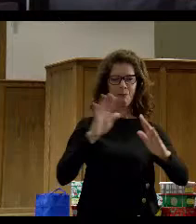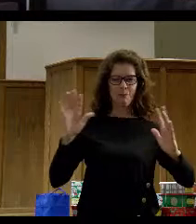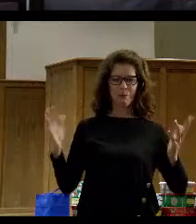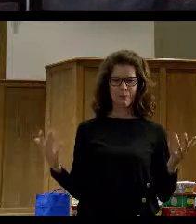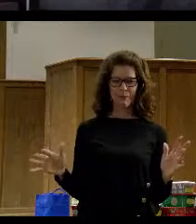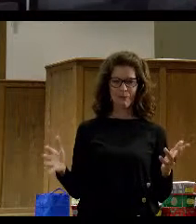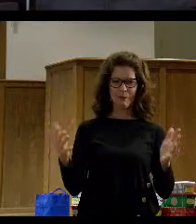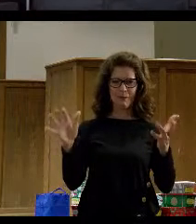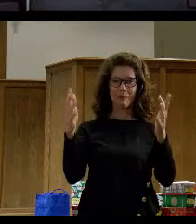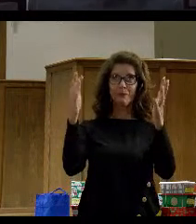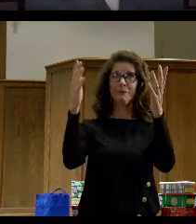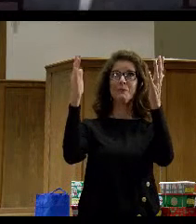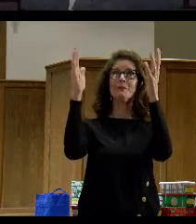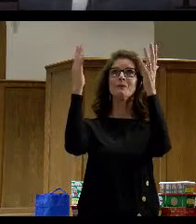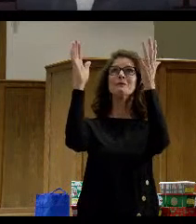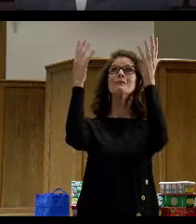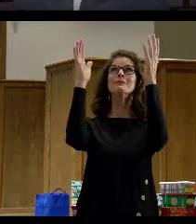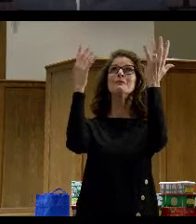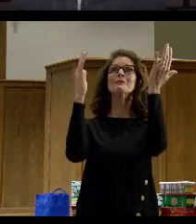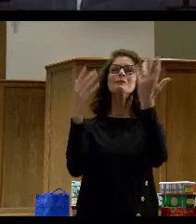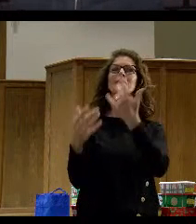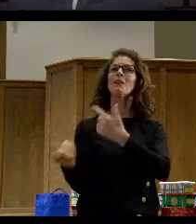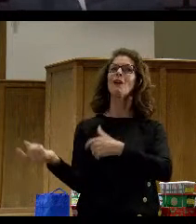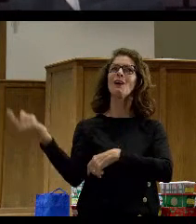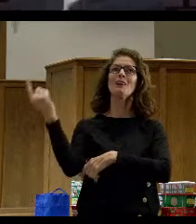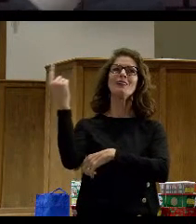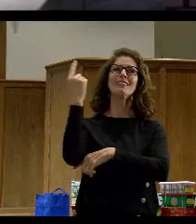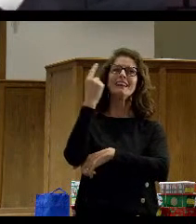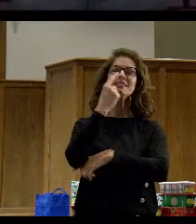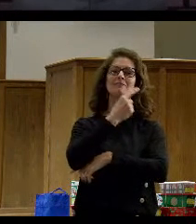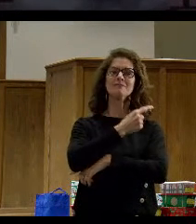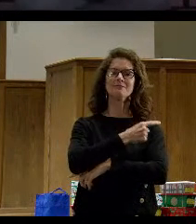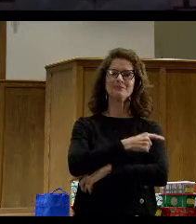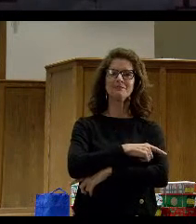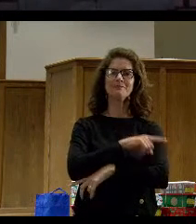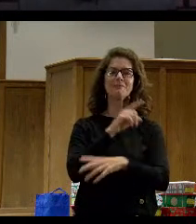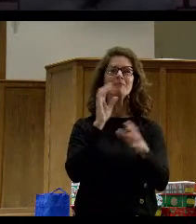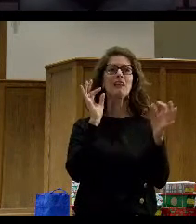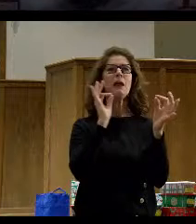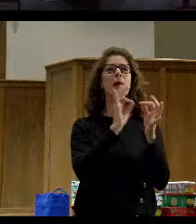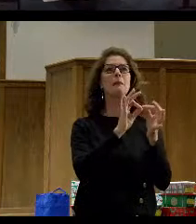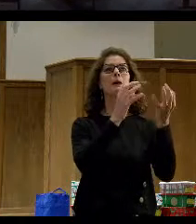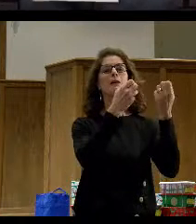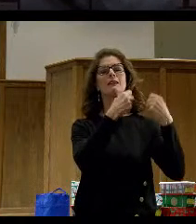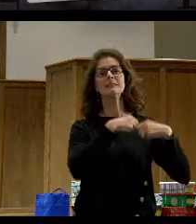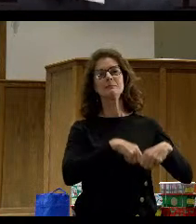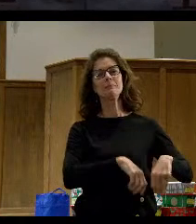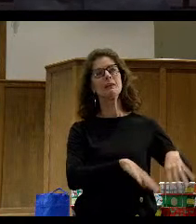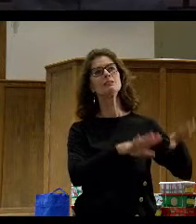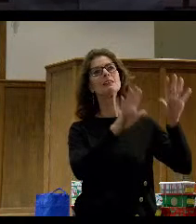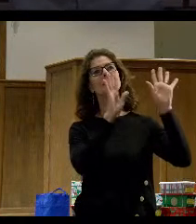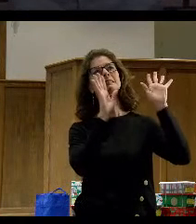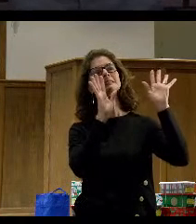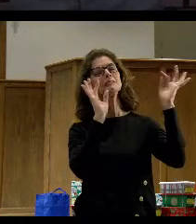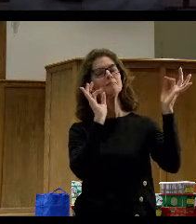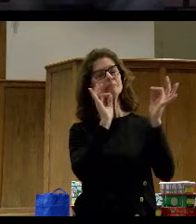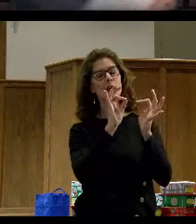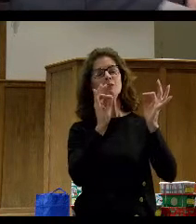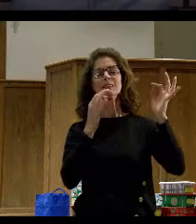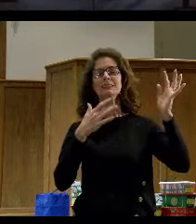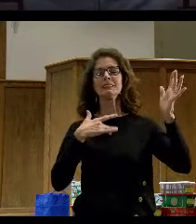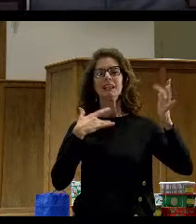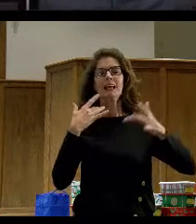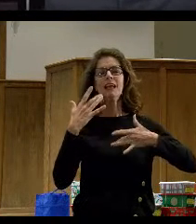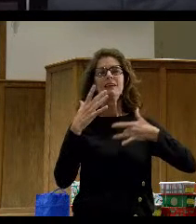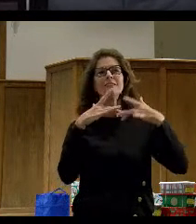my Savior all the day long. Perfect salvation, perfect